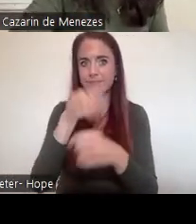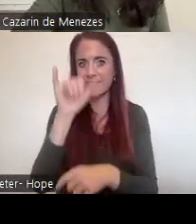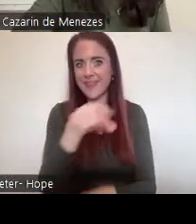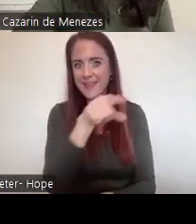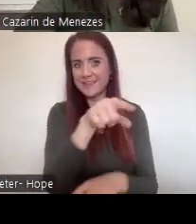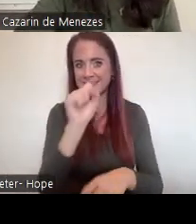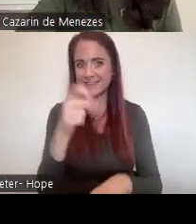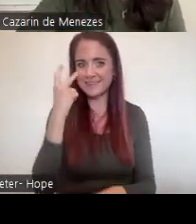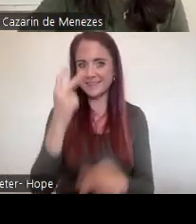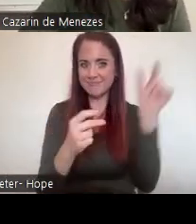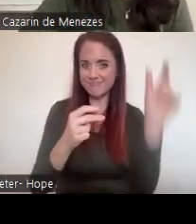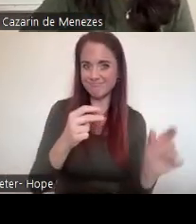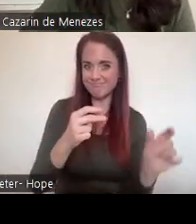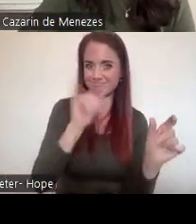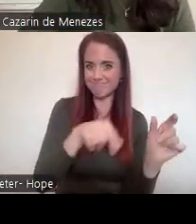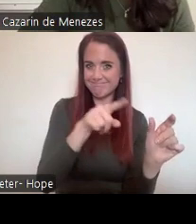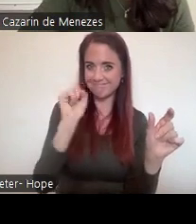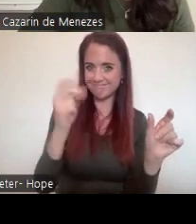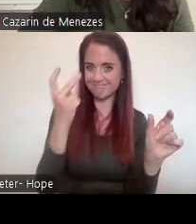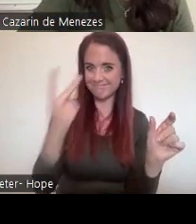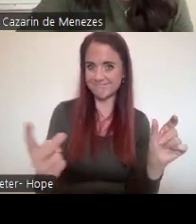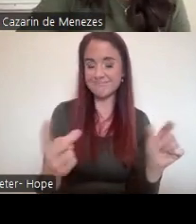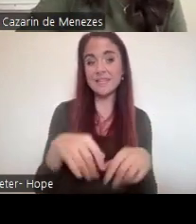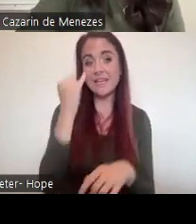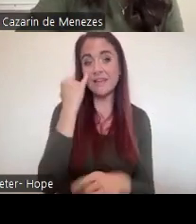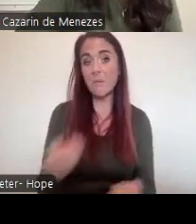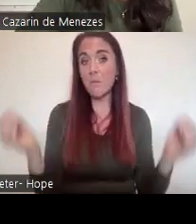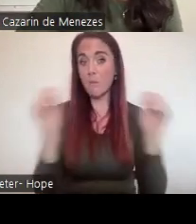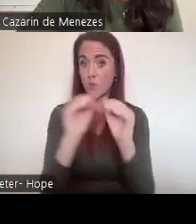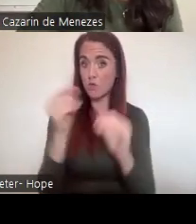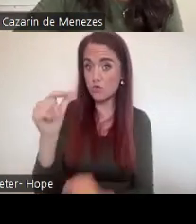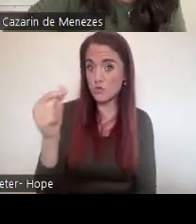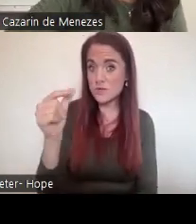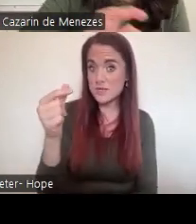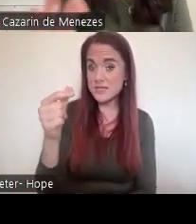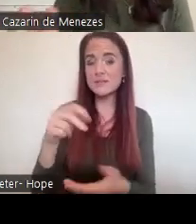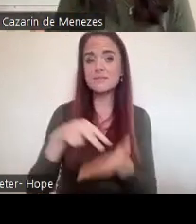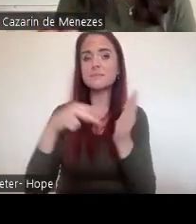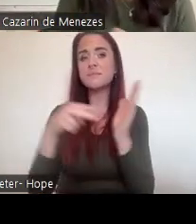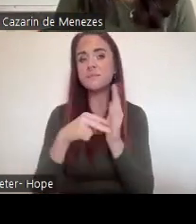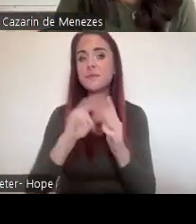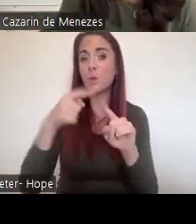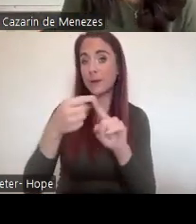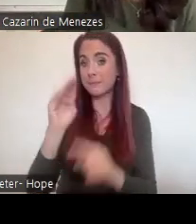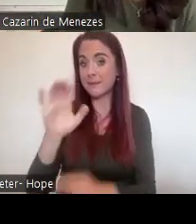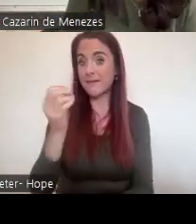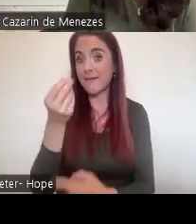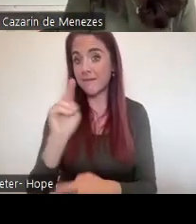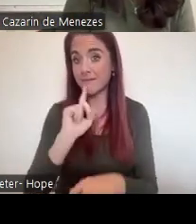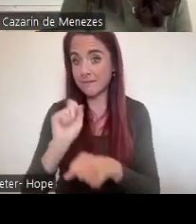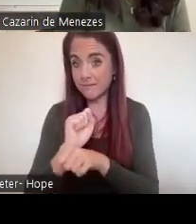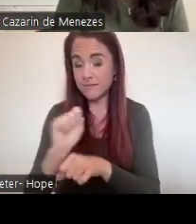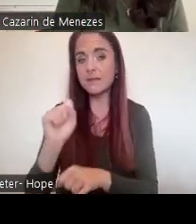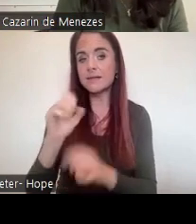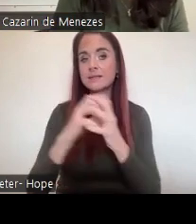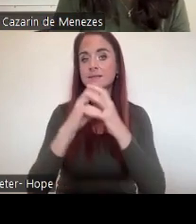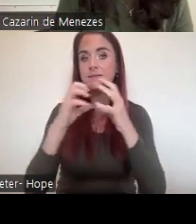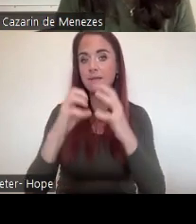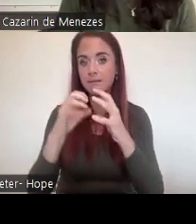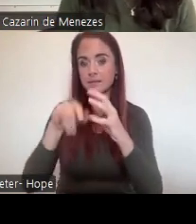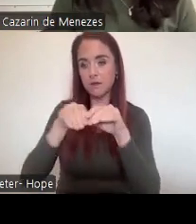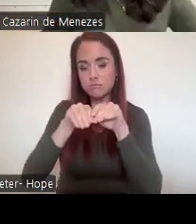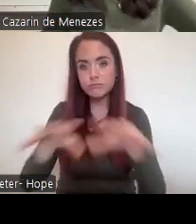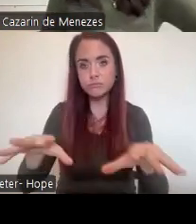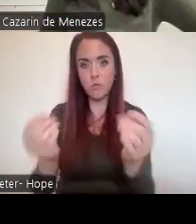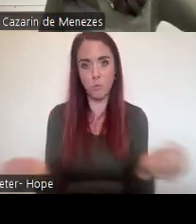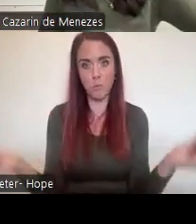nucleoside analog. So if you have more green staining here, it means that when MIC is on, the cells are proliferating more.